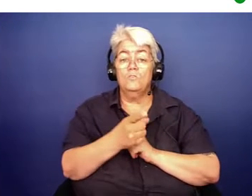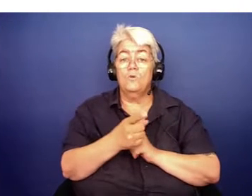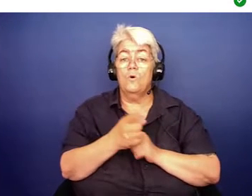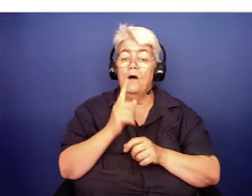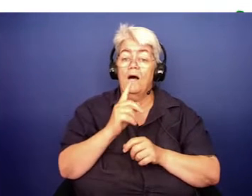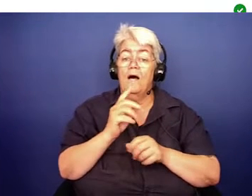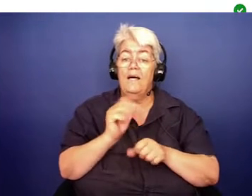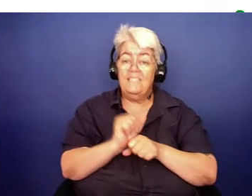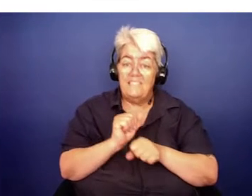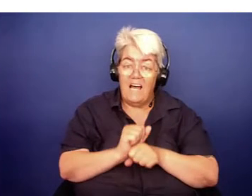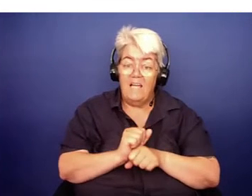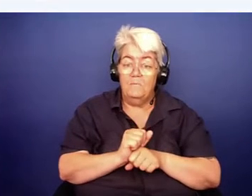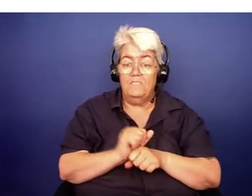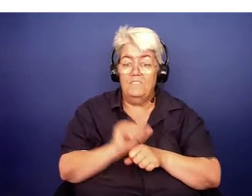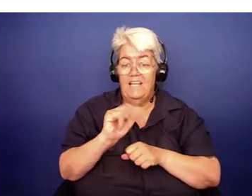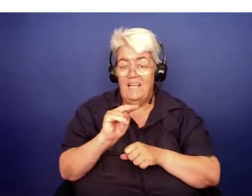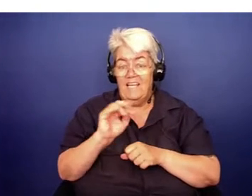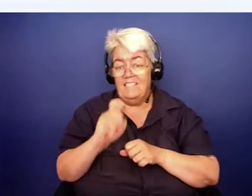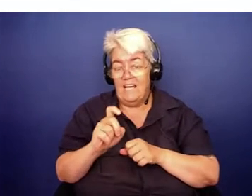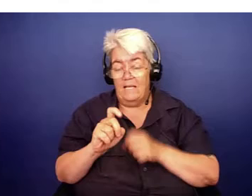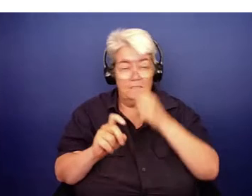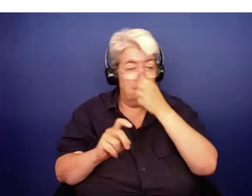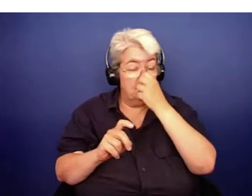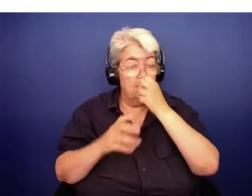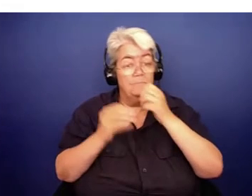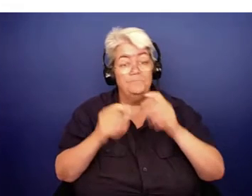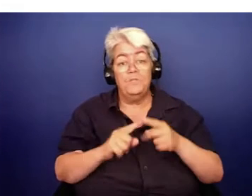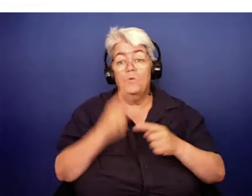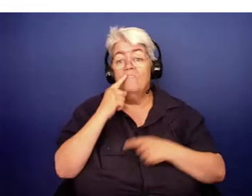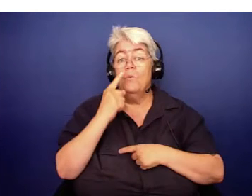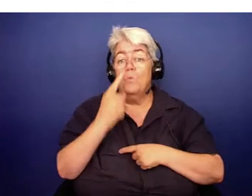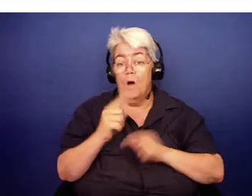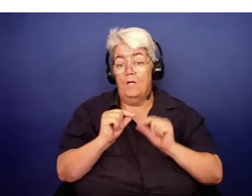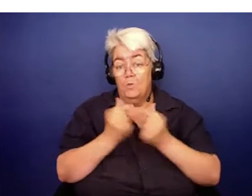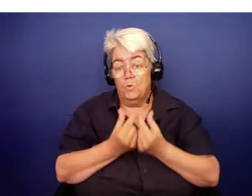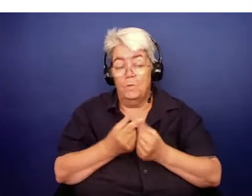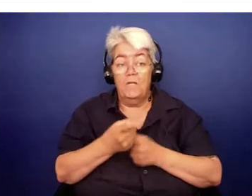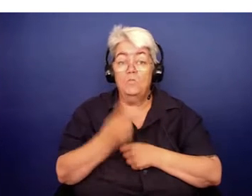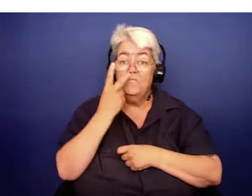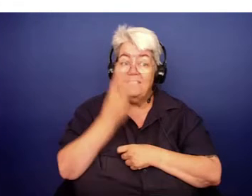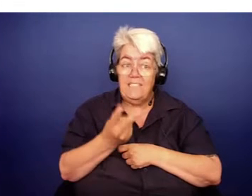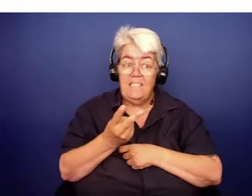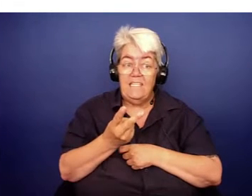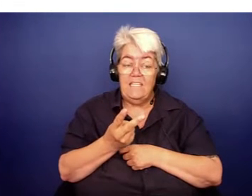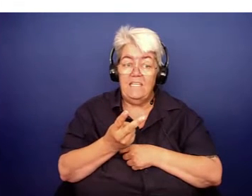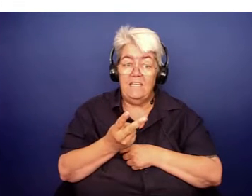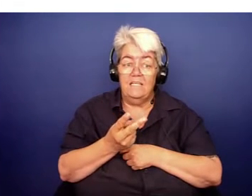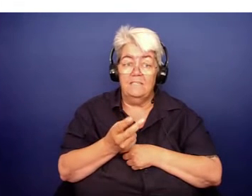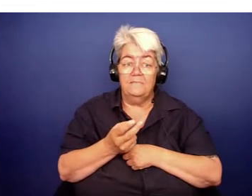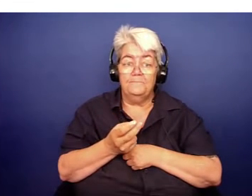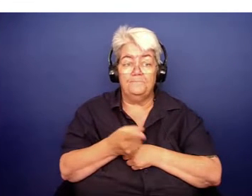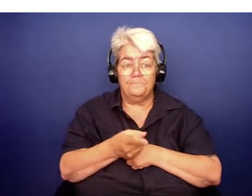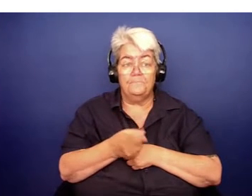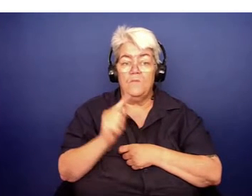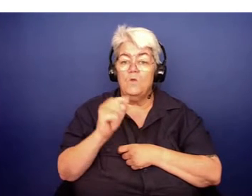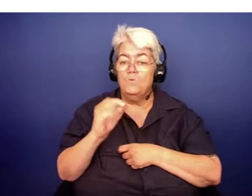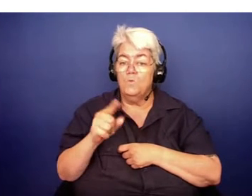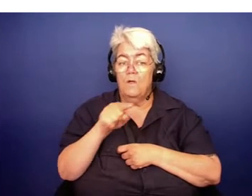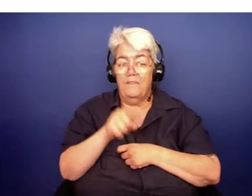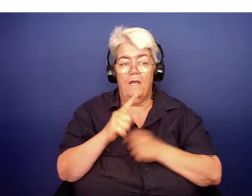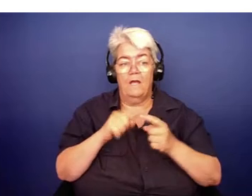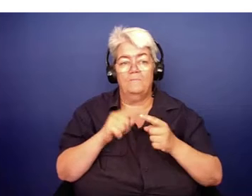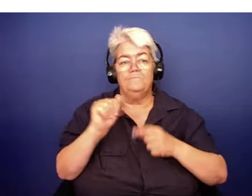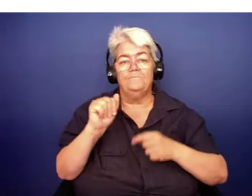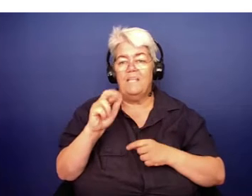index page, you have one group, and you can see that it's there. You have this tool here, this little arrow,